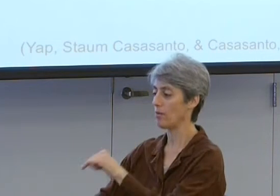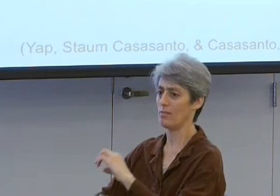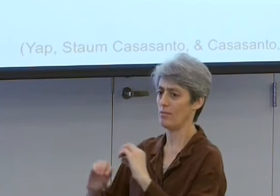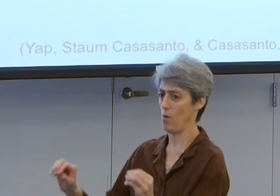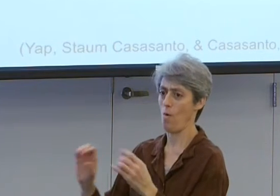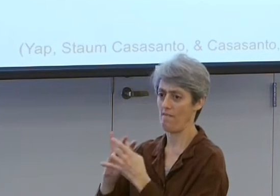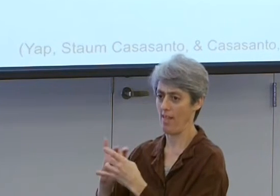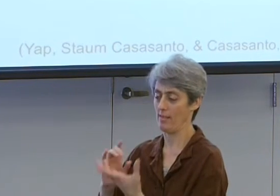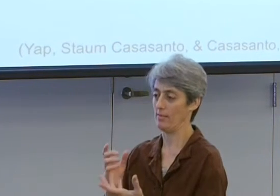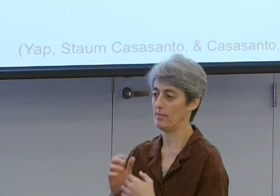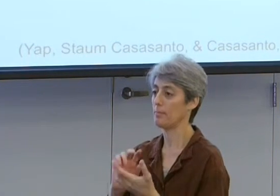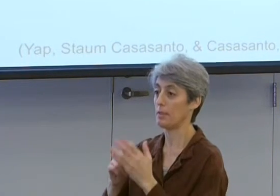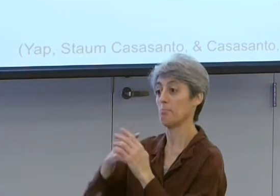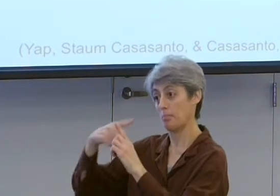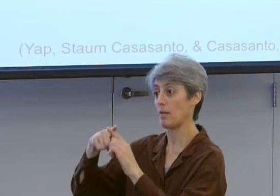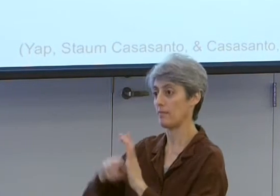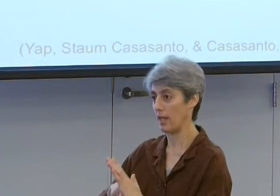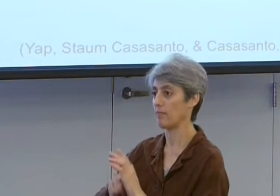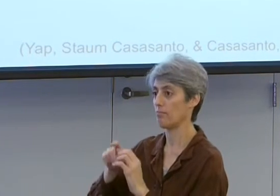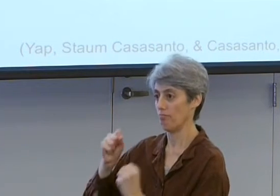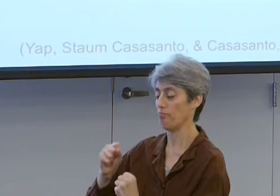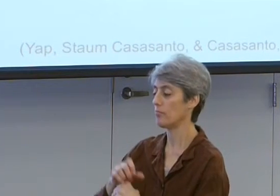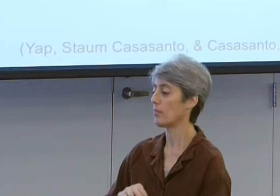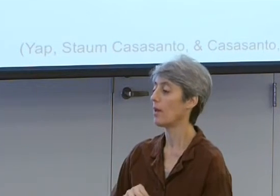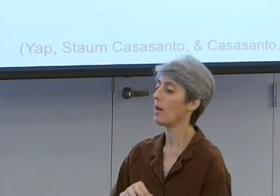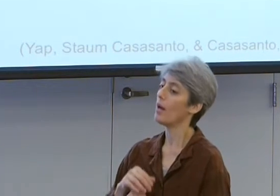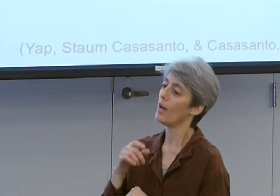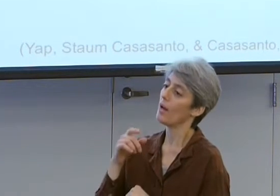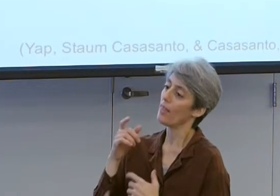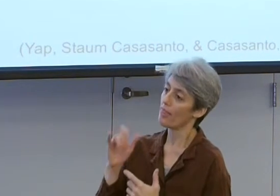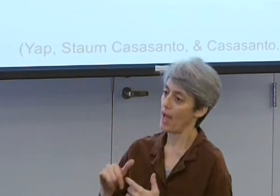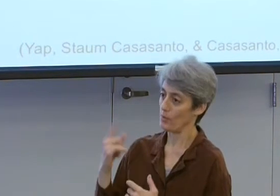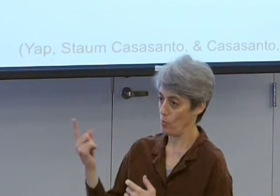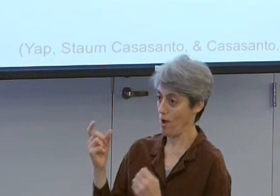that's exciting, but that's one signed language,